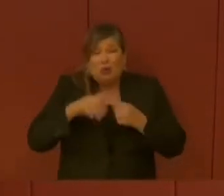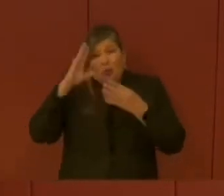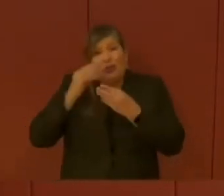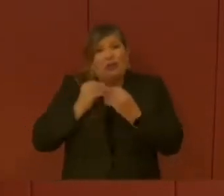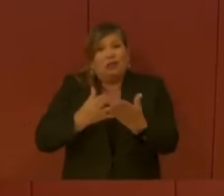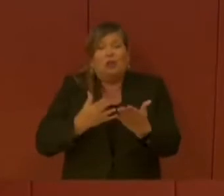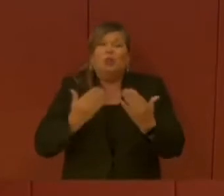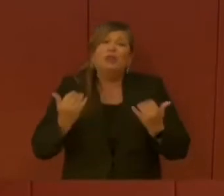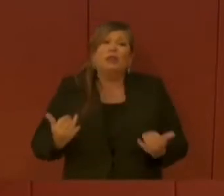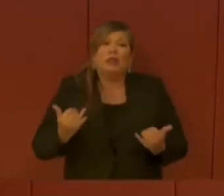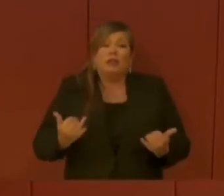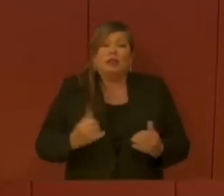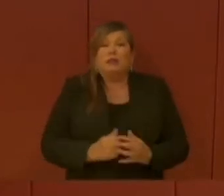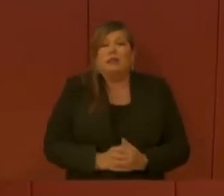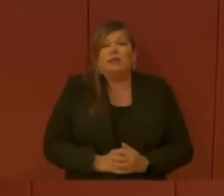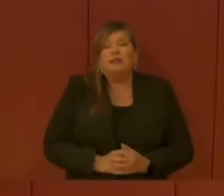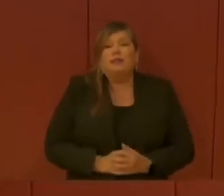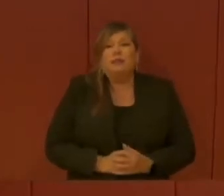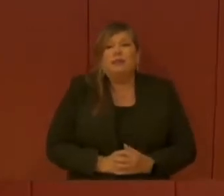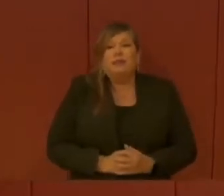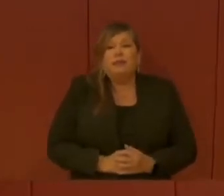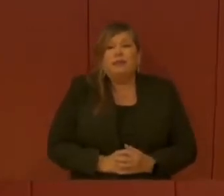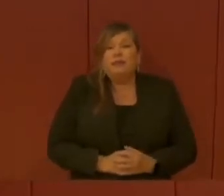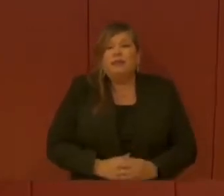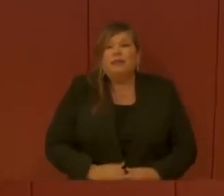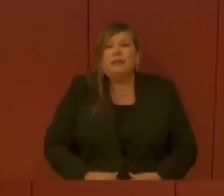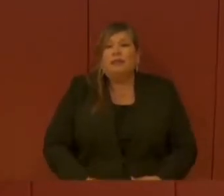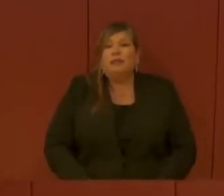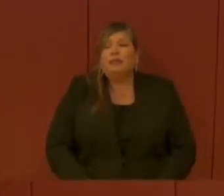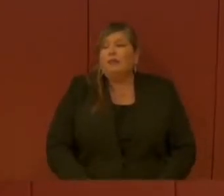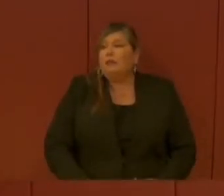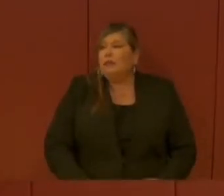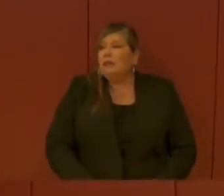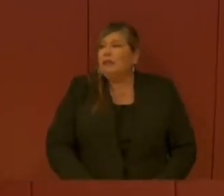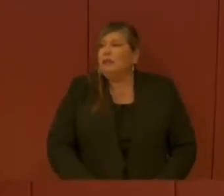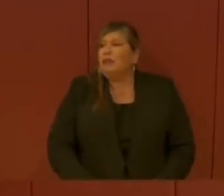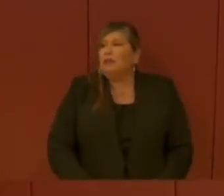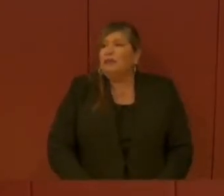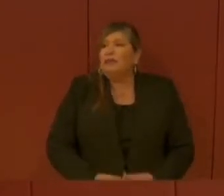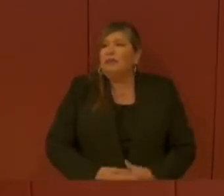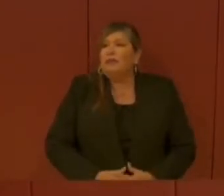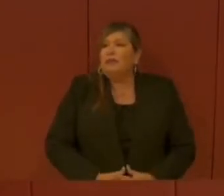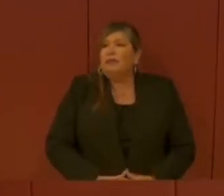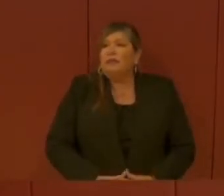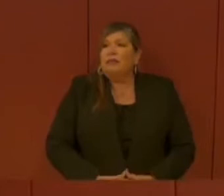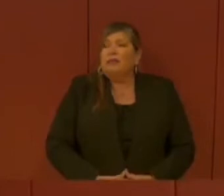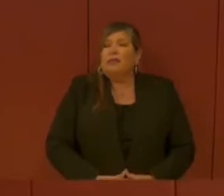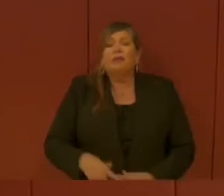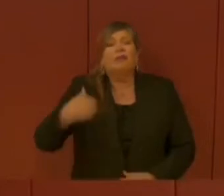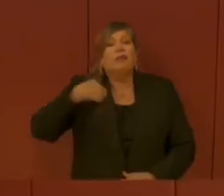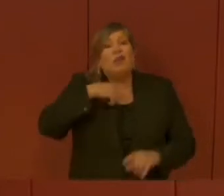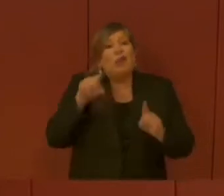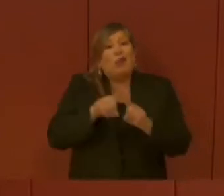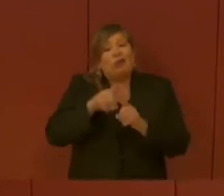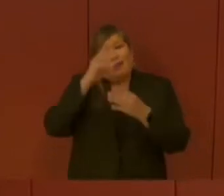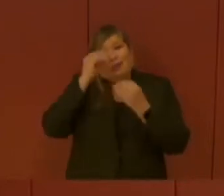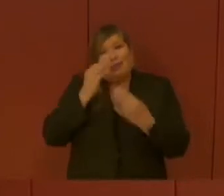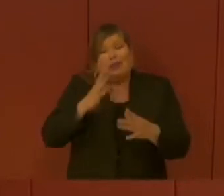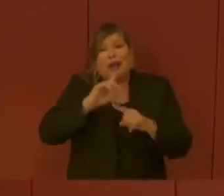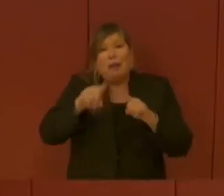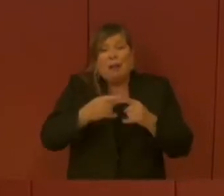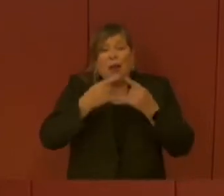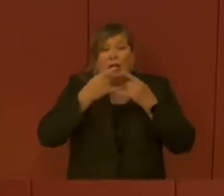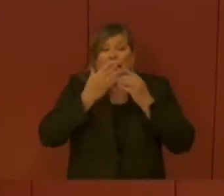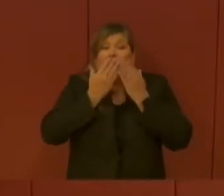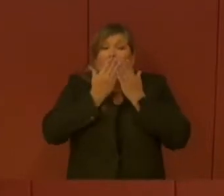communicate here today. We also put out, if you were wondering, updates on mask wearing, encouraging